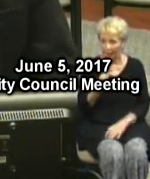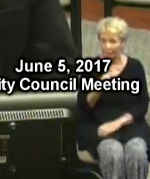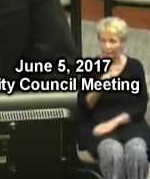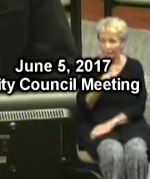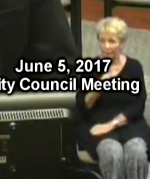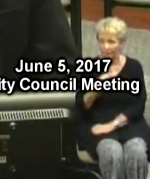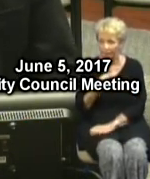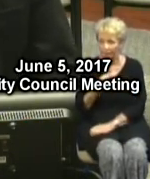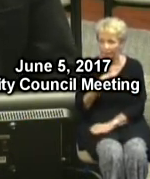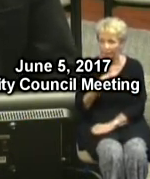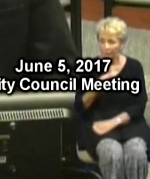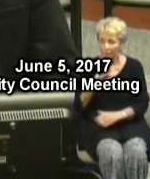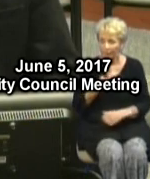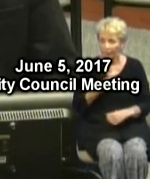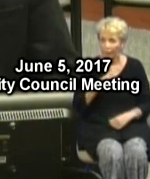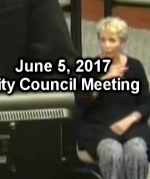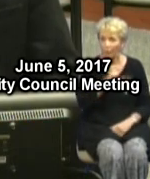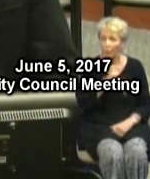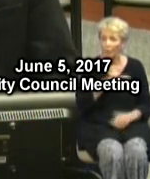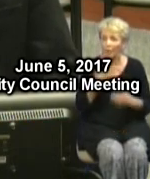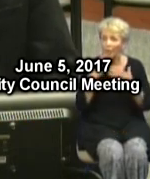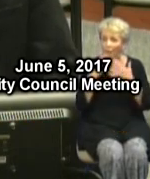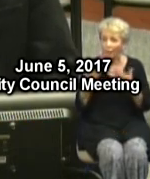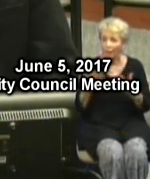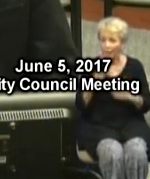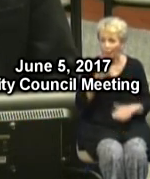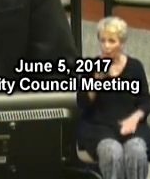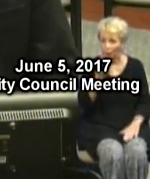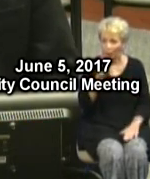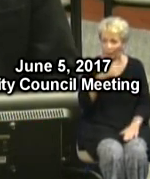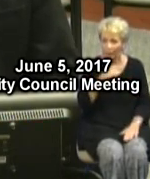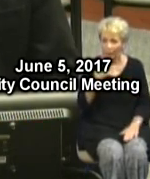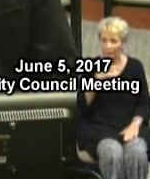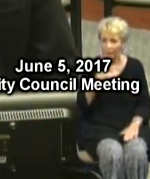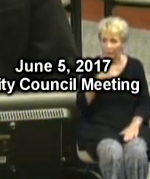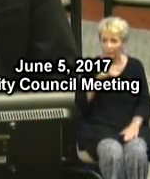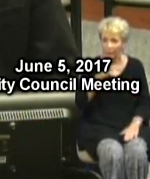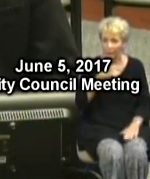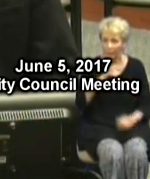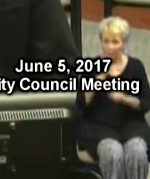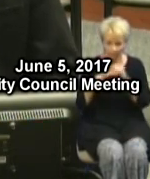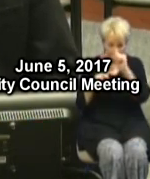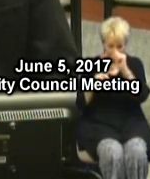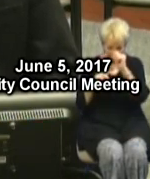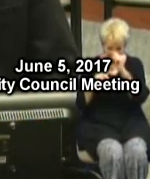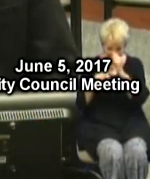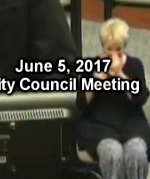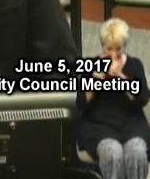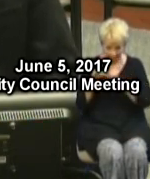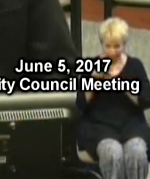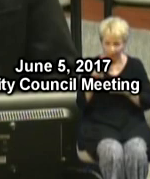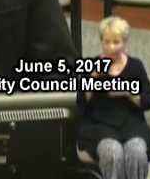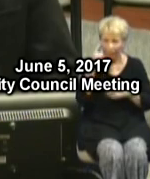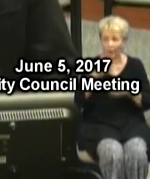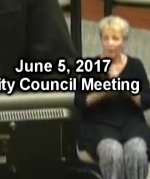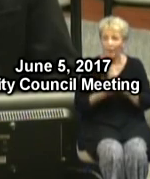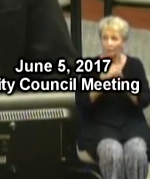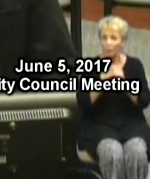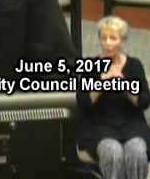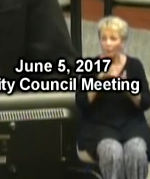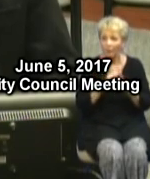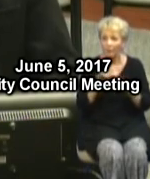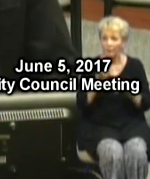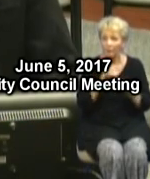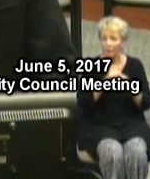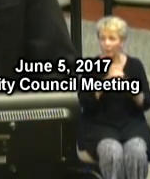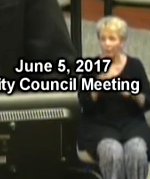And I'd like to personally thank Russ and Philip Lookadoo and Louis Vinay for help with that, as well as